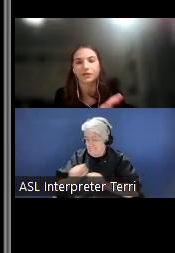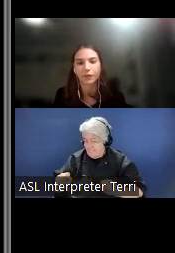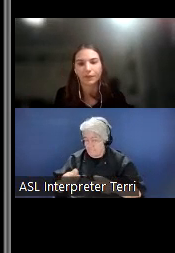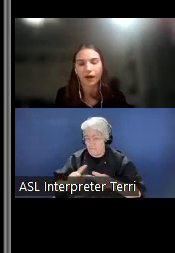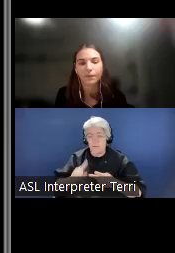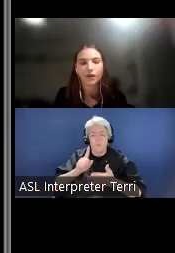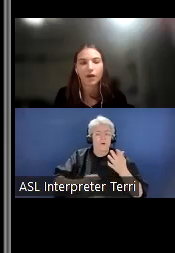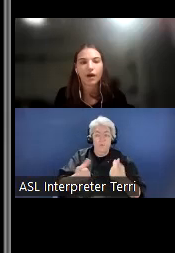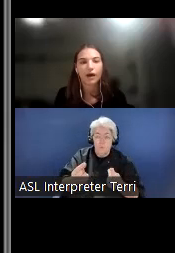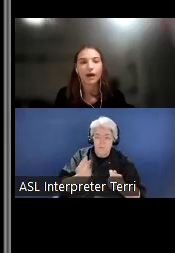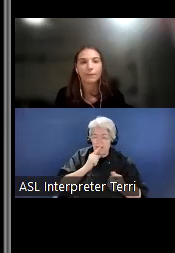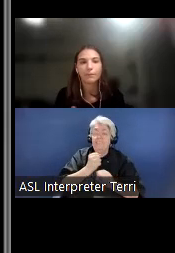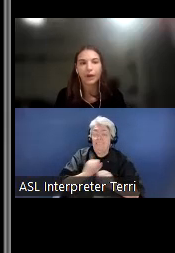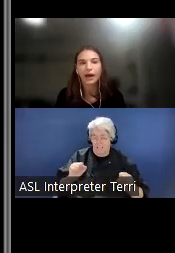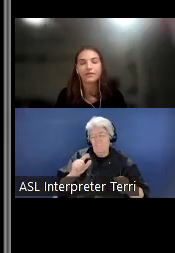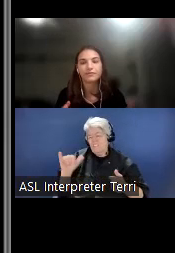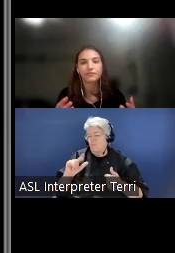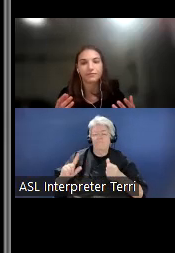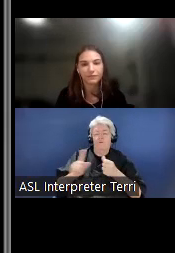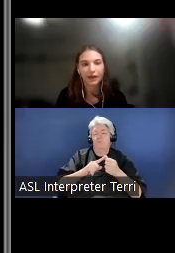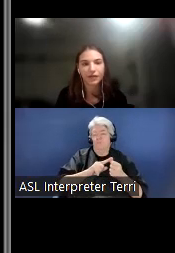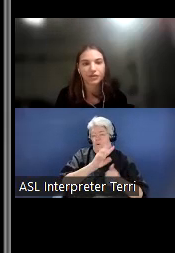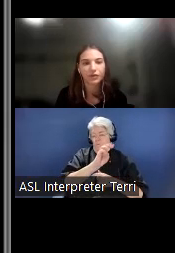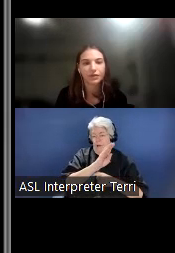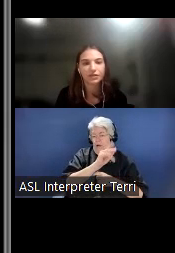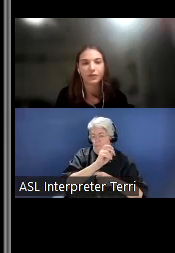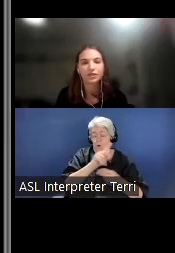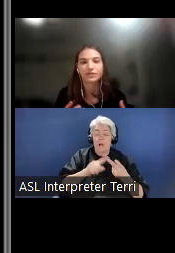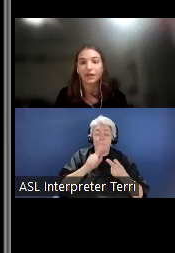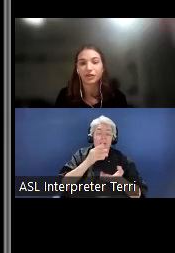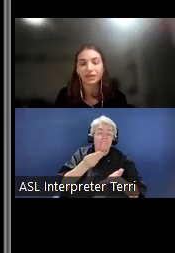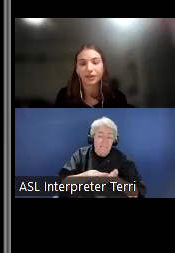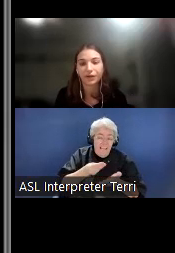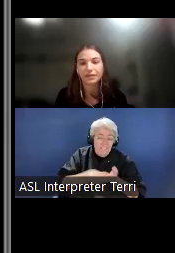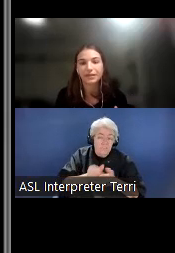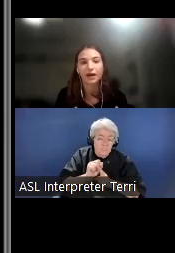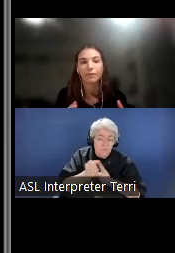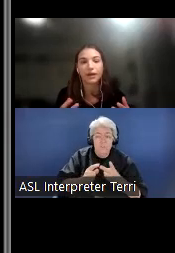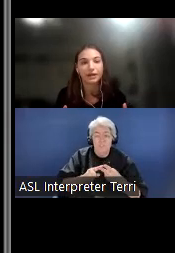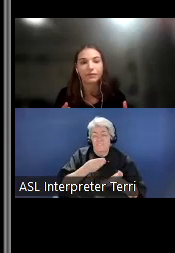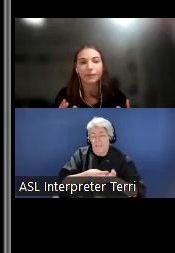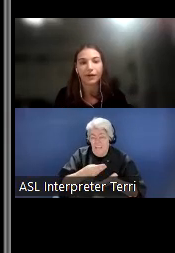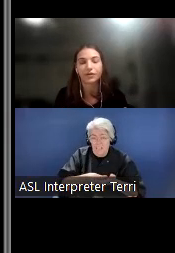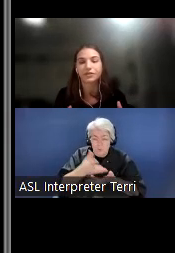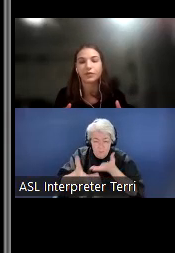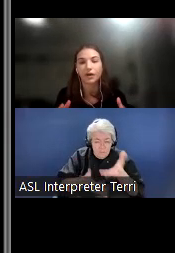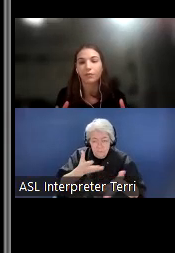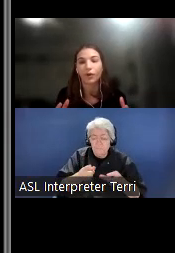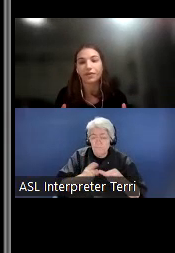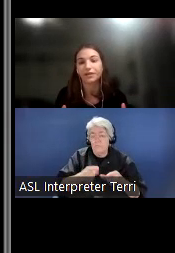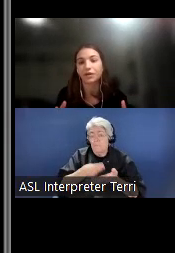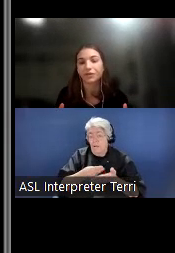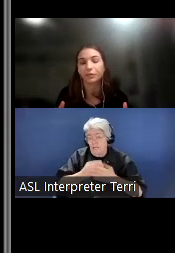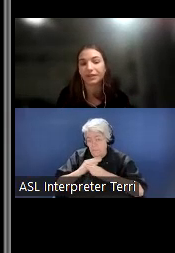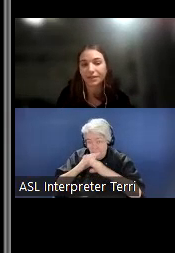the very first webinar. But financial situations, financial insecurities, money barriers, those